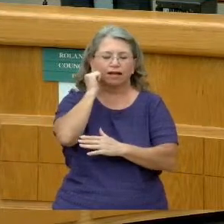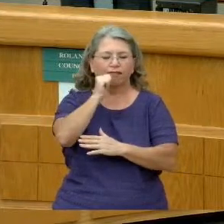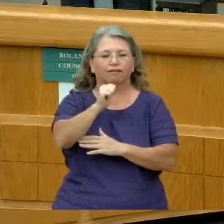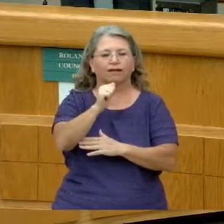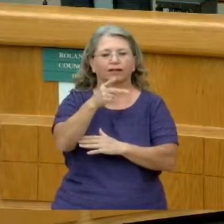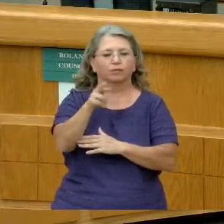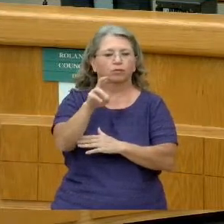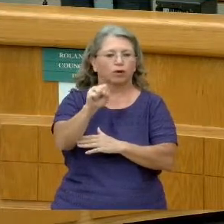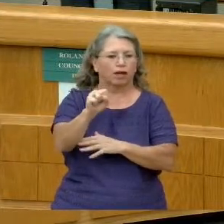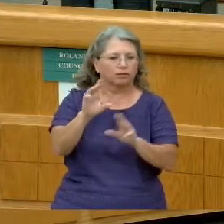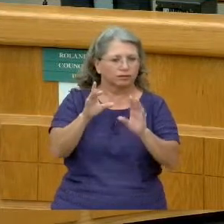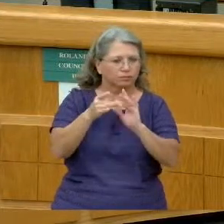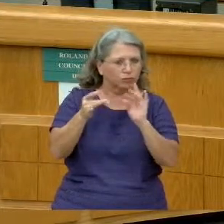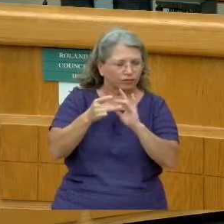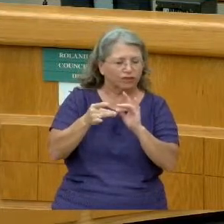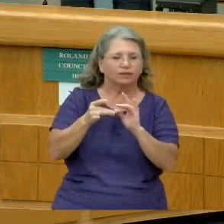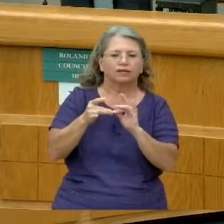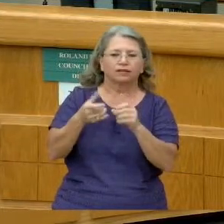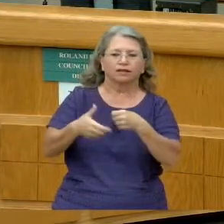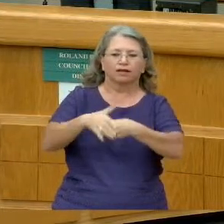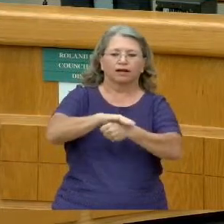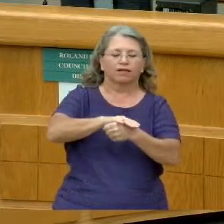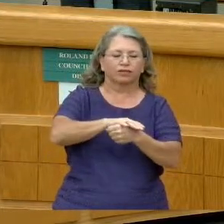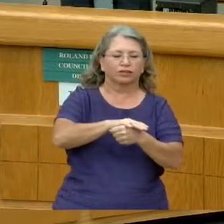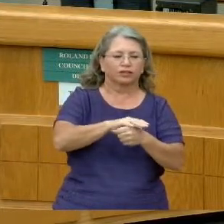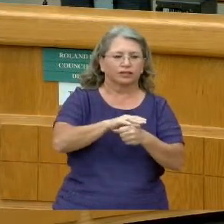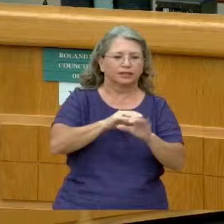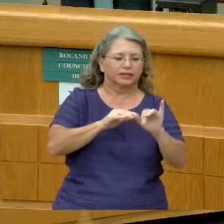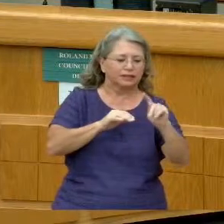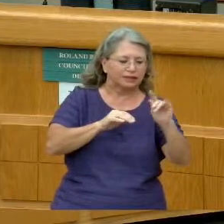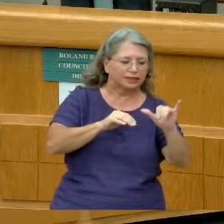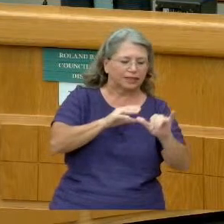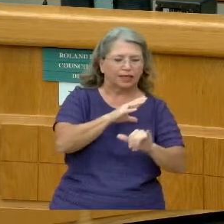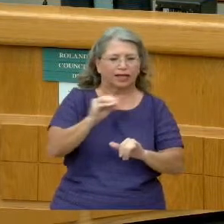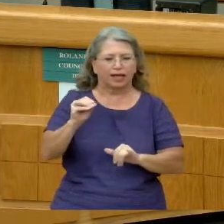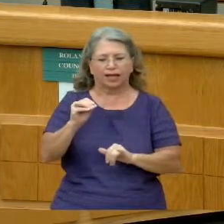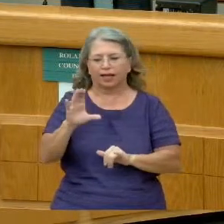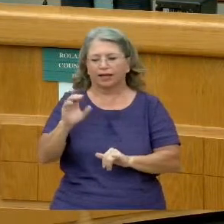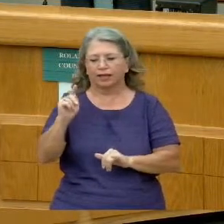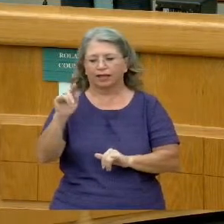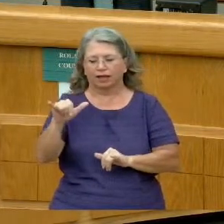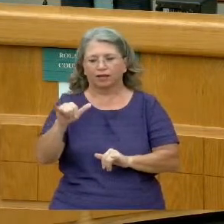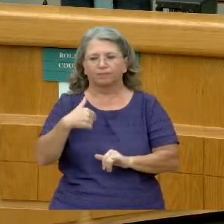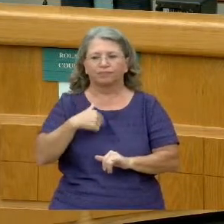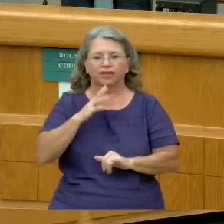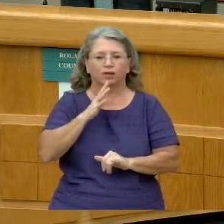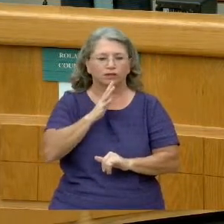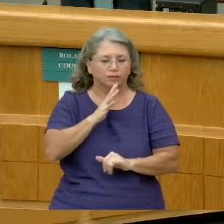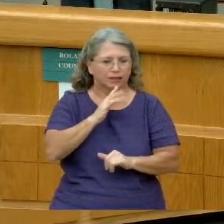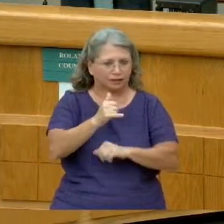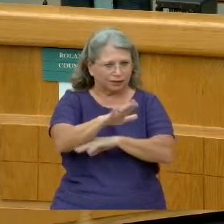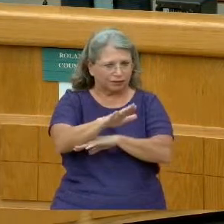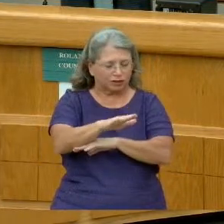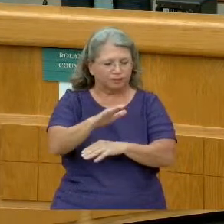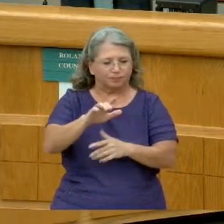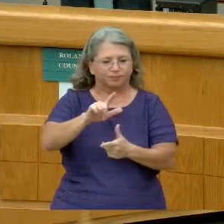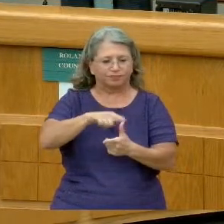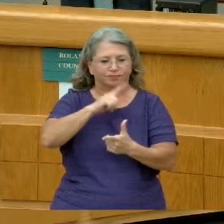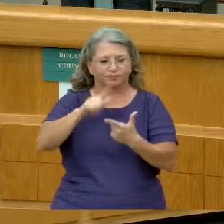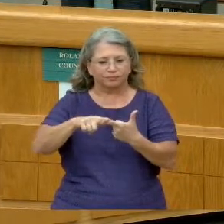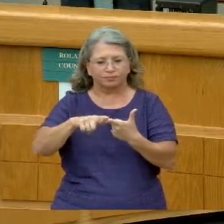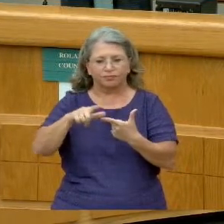briefing. This covers Nueces County and the city. I'll be speaking this afternoon, followed by Annette Rodriguez, our Public Health